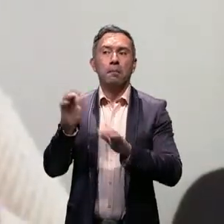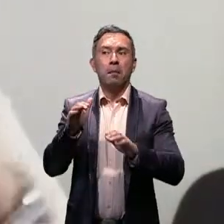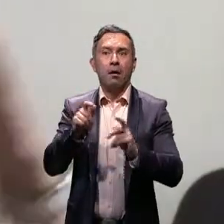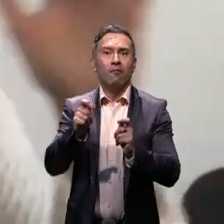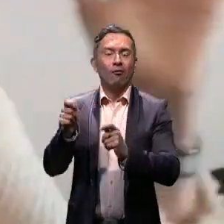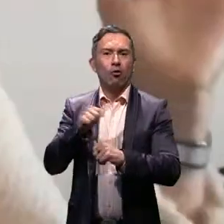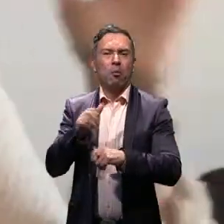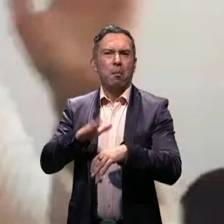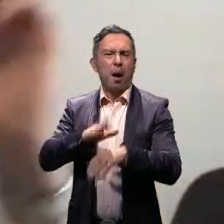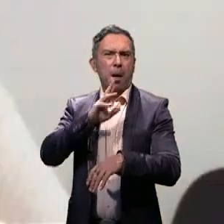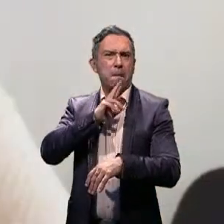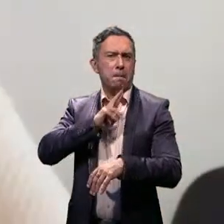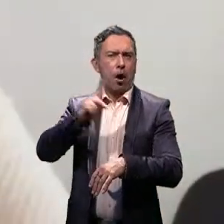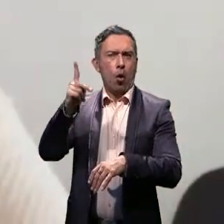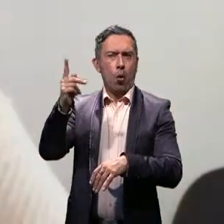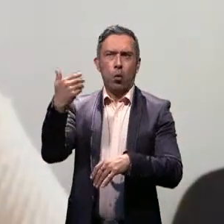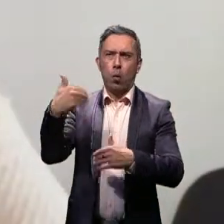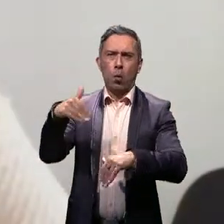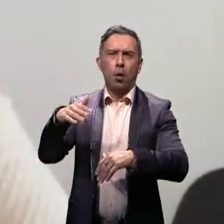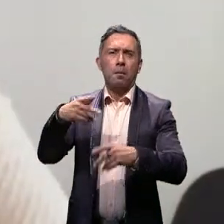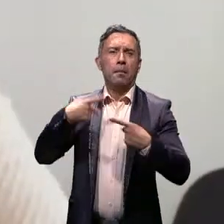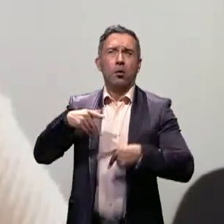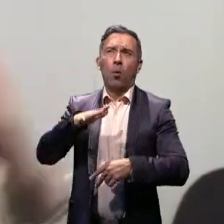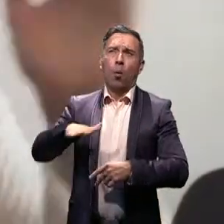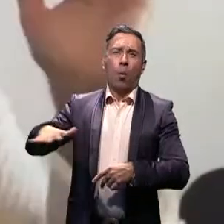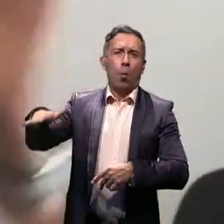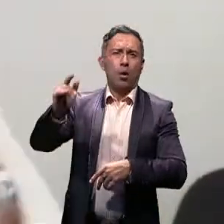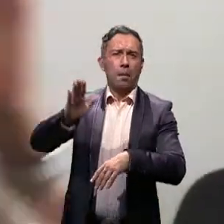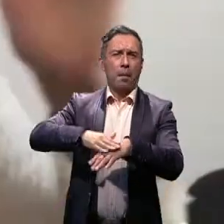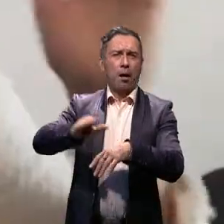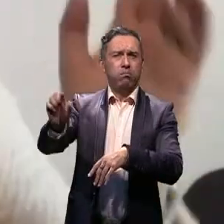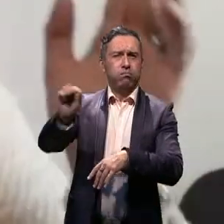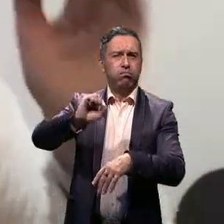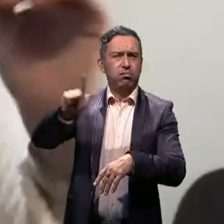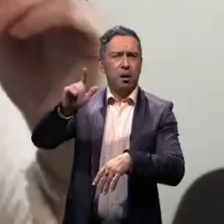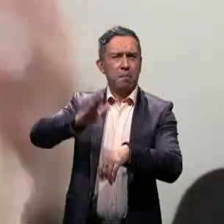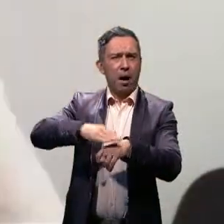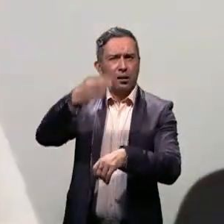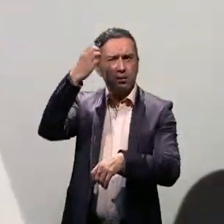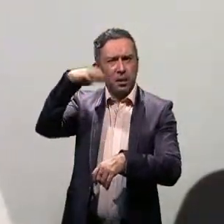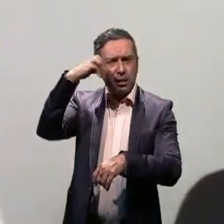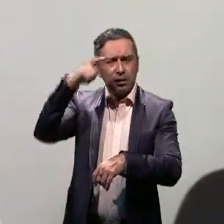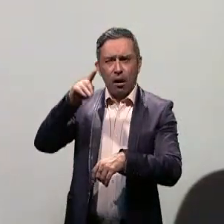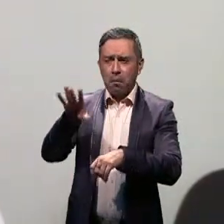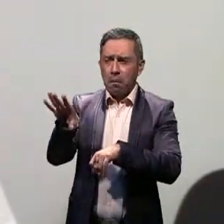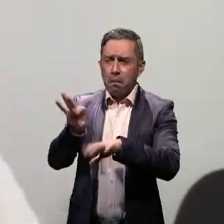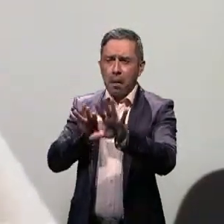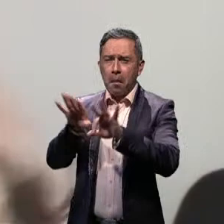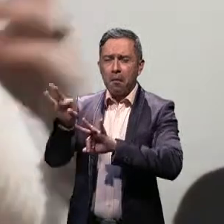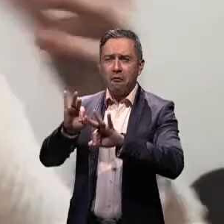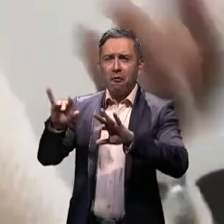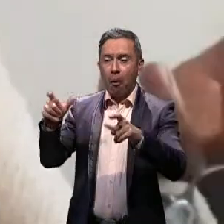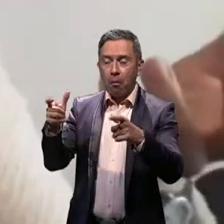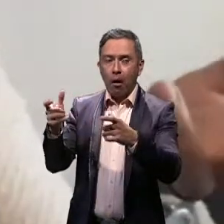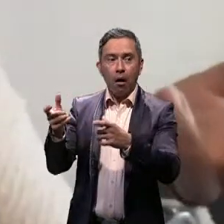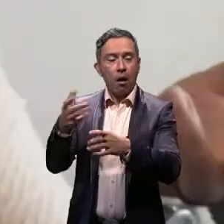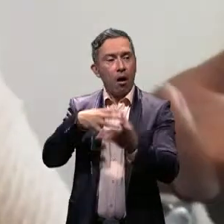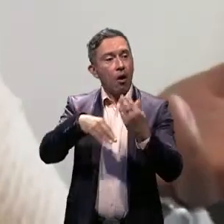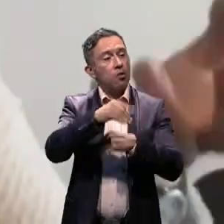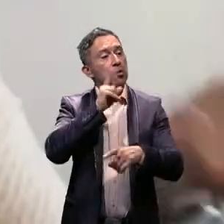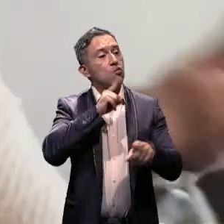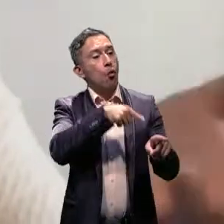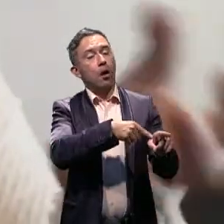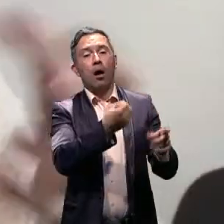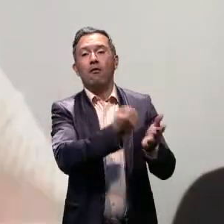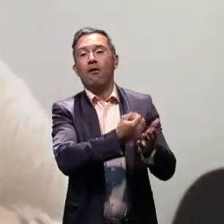that were getting to these positions, were very educated, they had the best experience, etc. But this was demanded